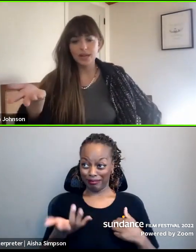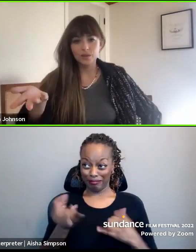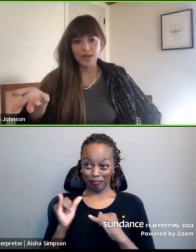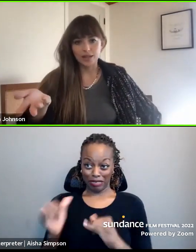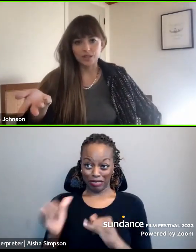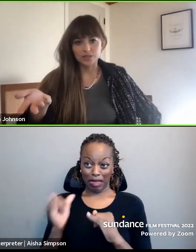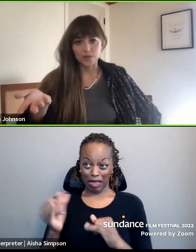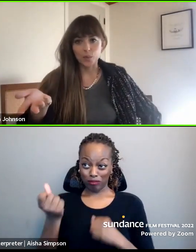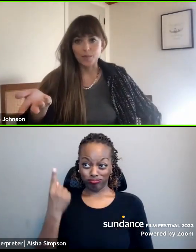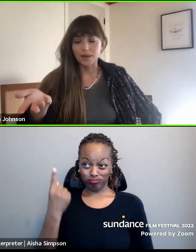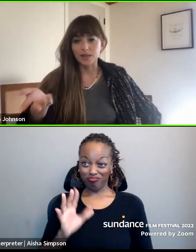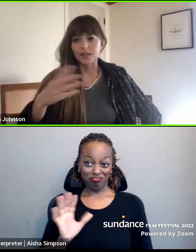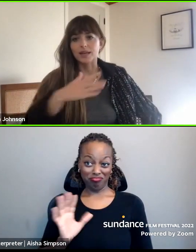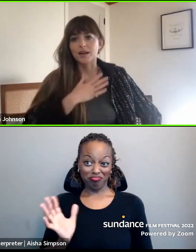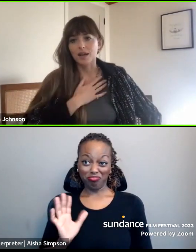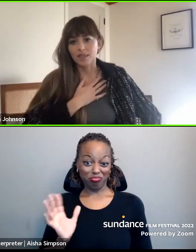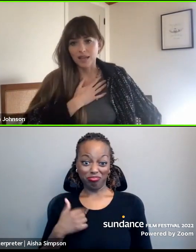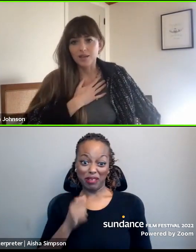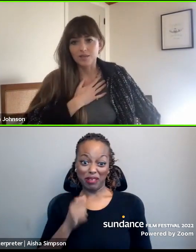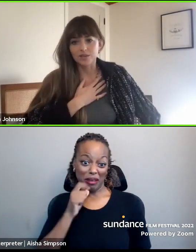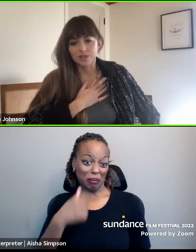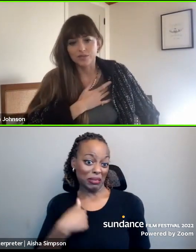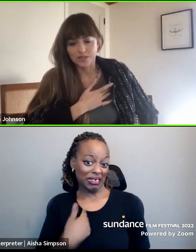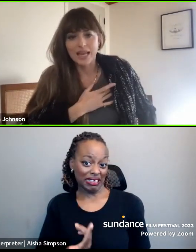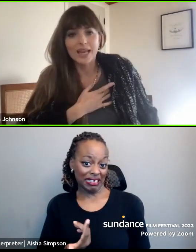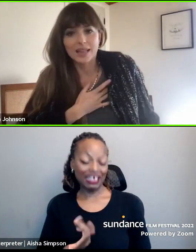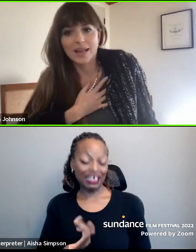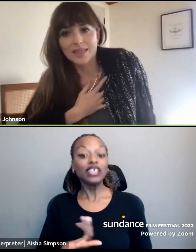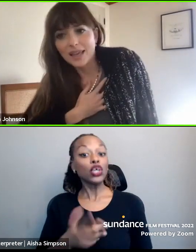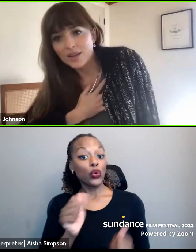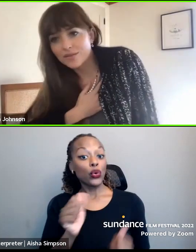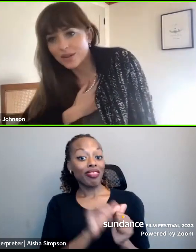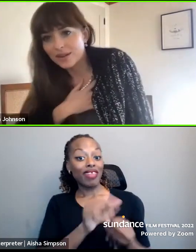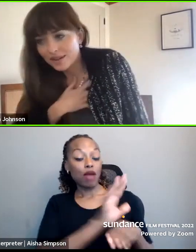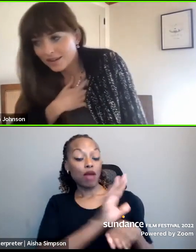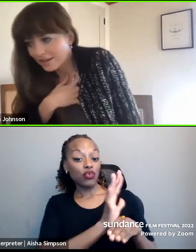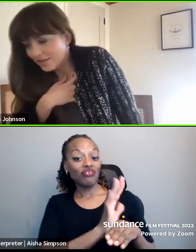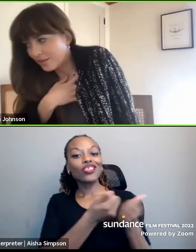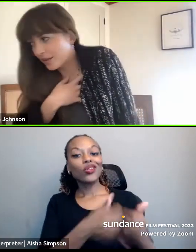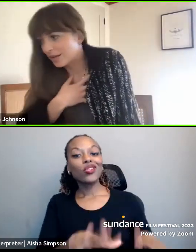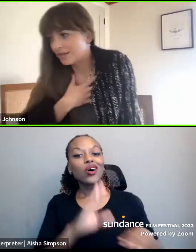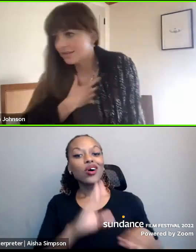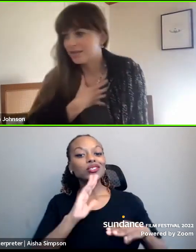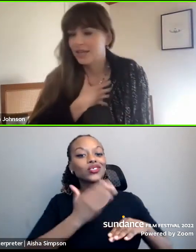we were getting reactions from women being like, God, thank you for saying that. Thank you for